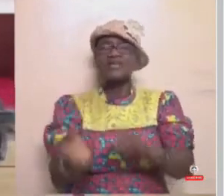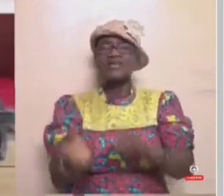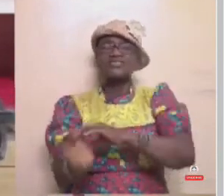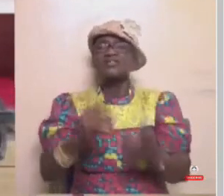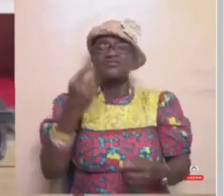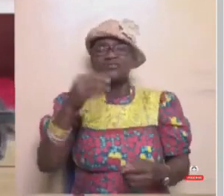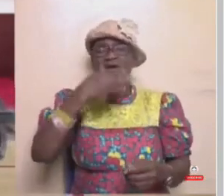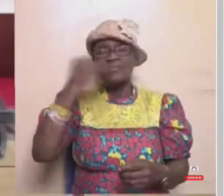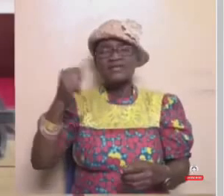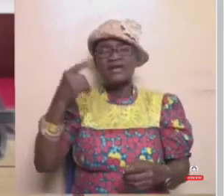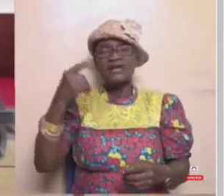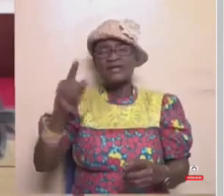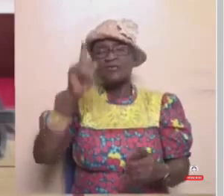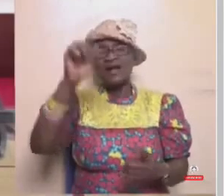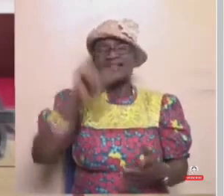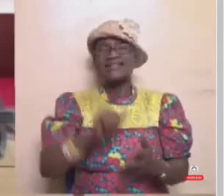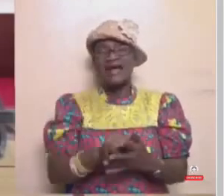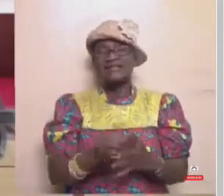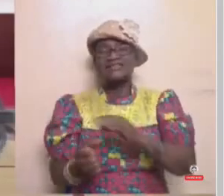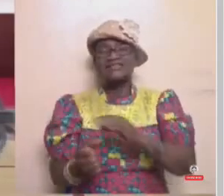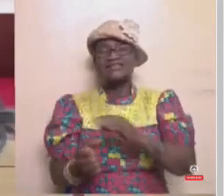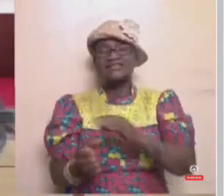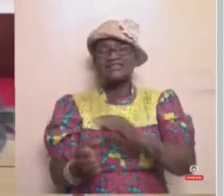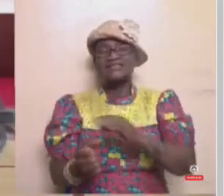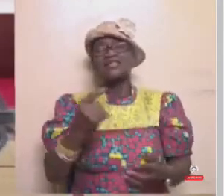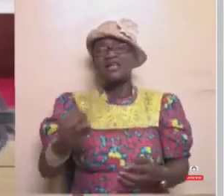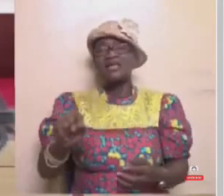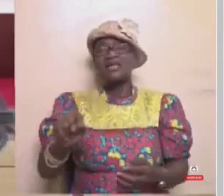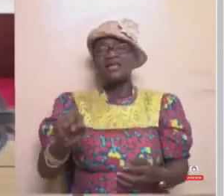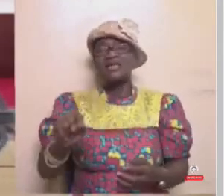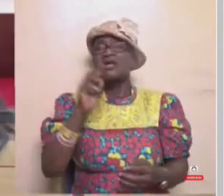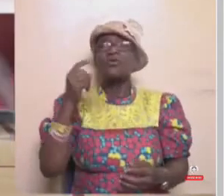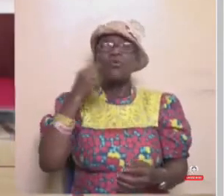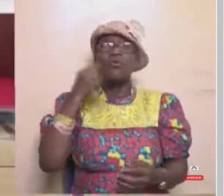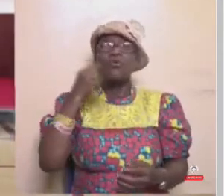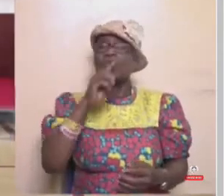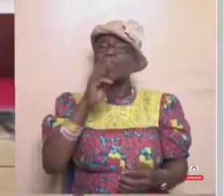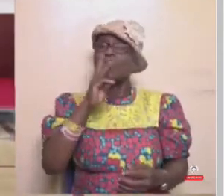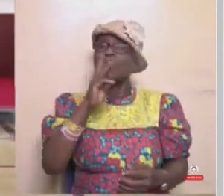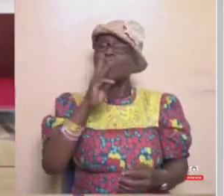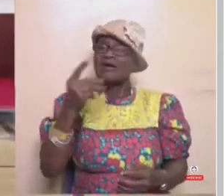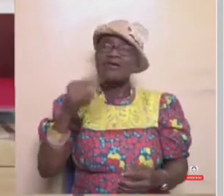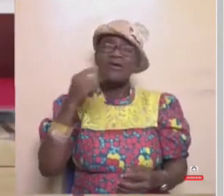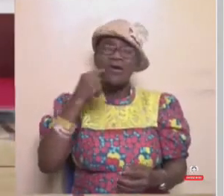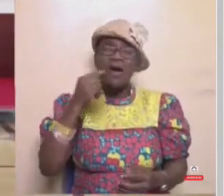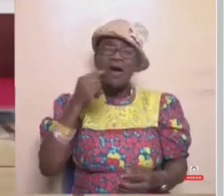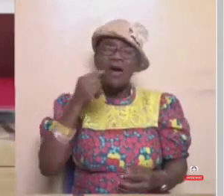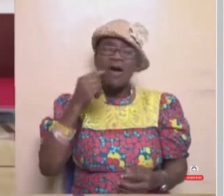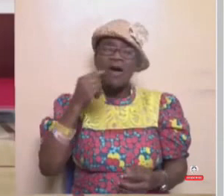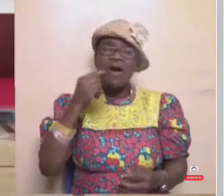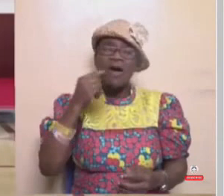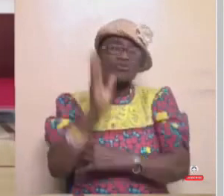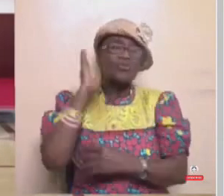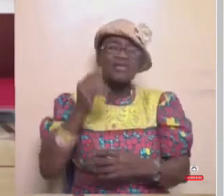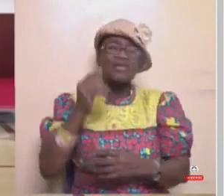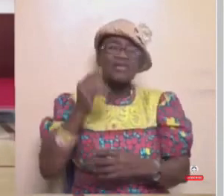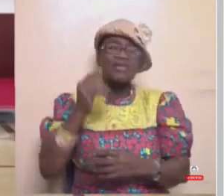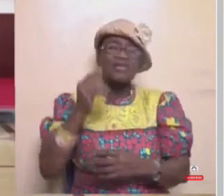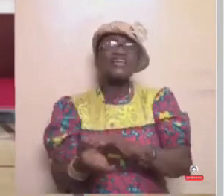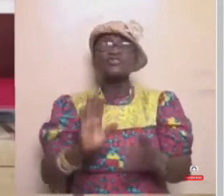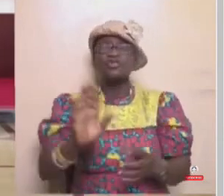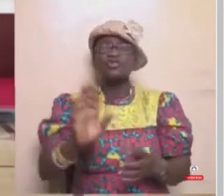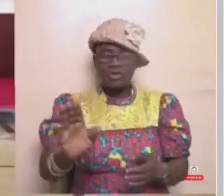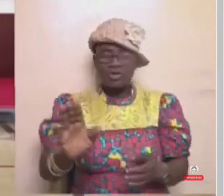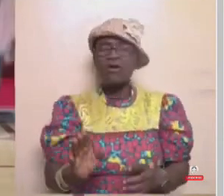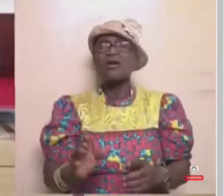every bitterness in your life to sweetness in Jesus' name. Amen. You must also take a step of sacrifice. Abraham